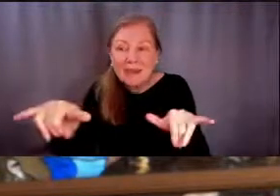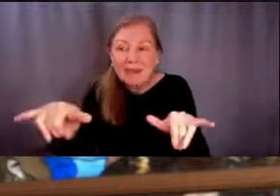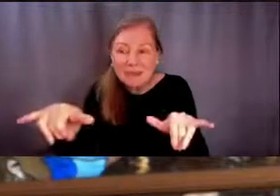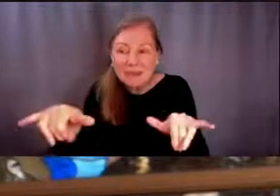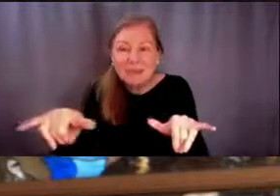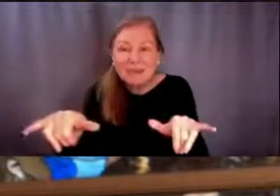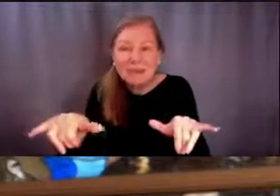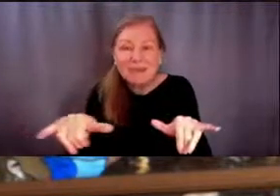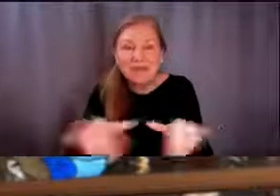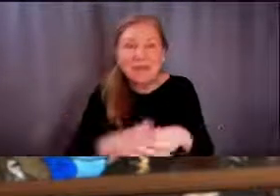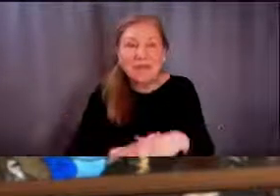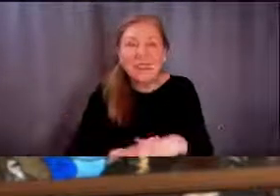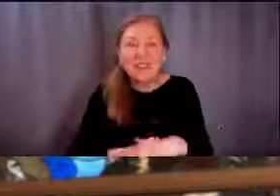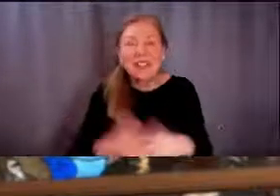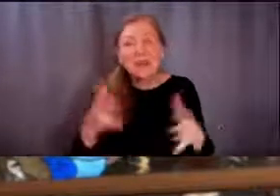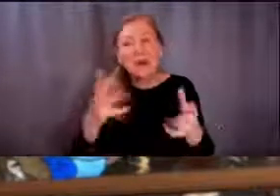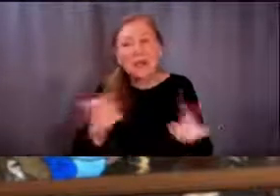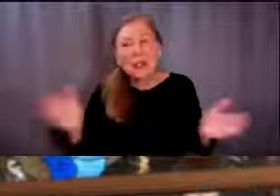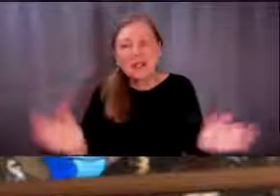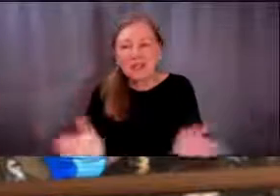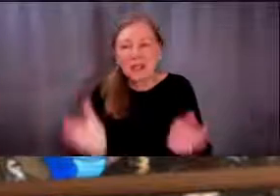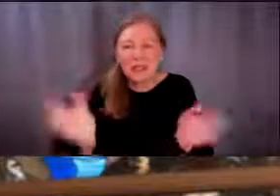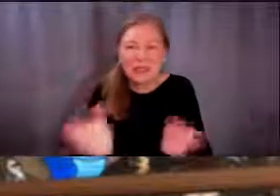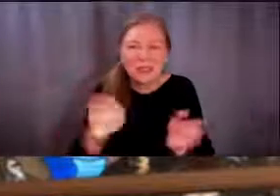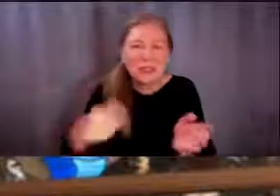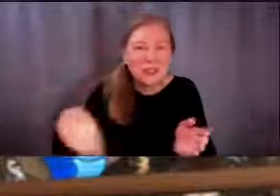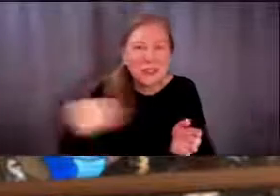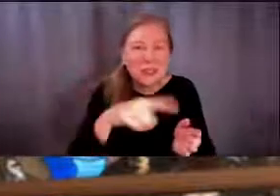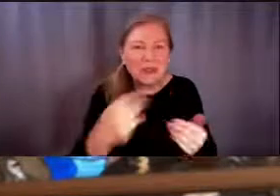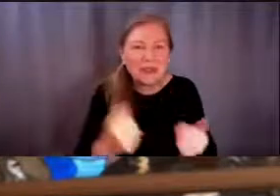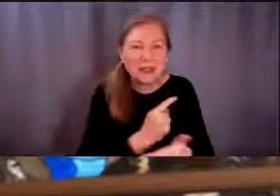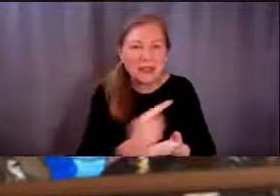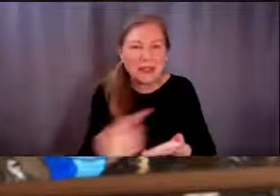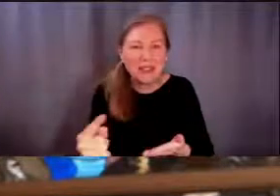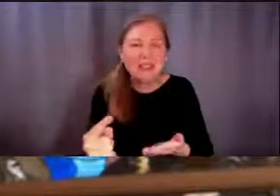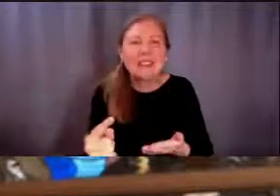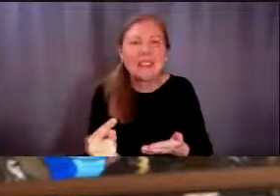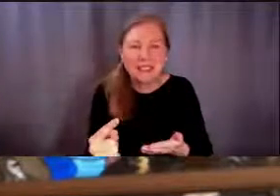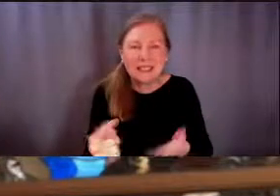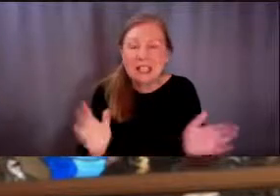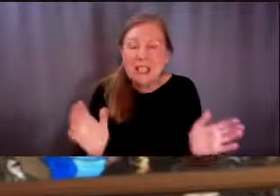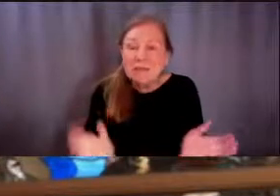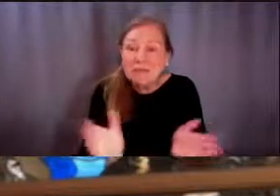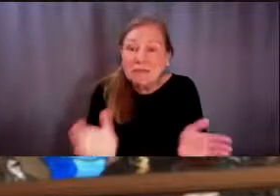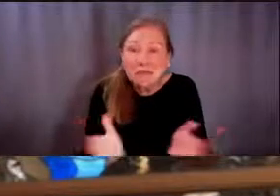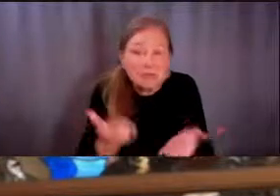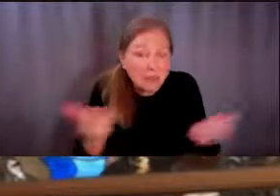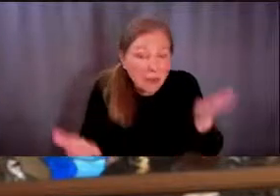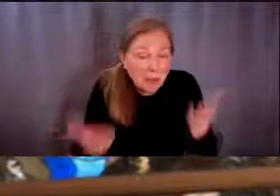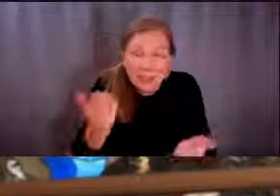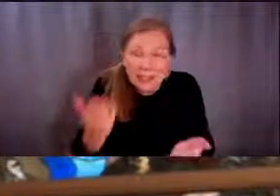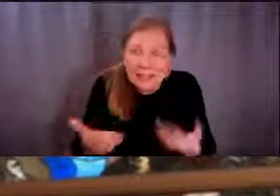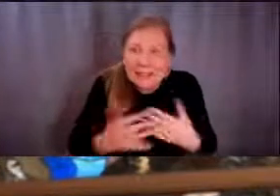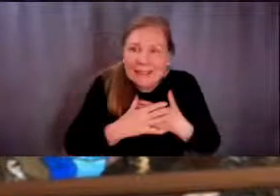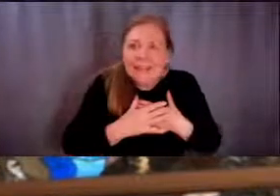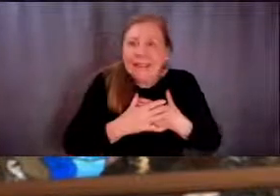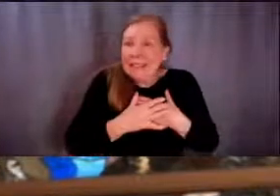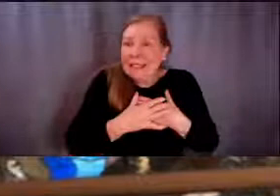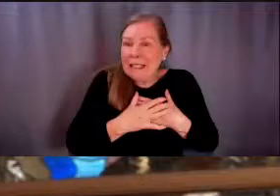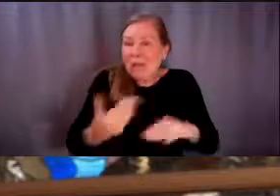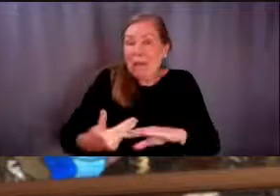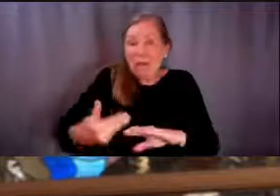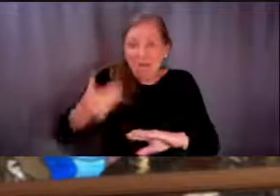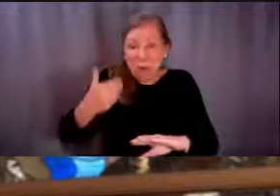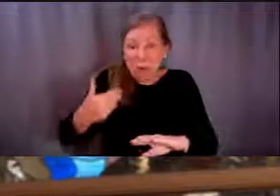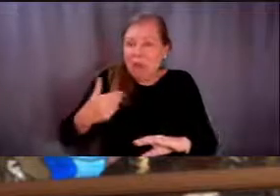So that's what I want to encourage you with this week. Maybe there's some creative outlet you used to make time